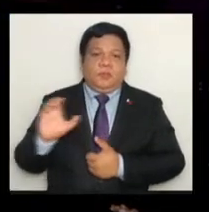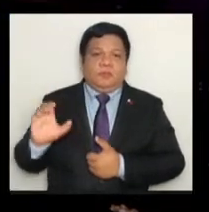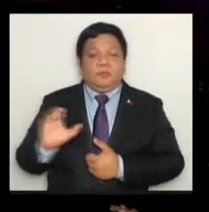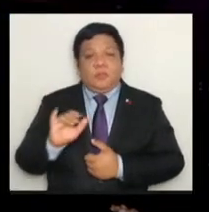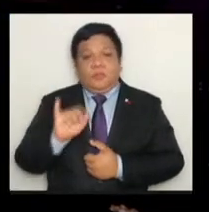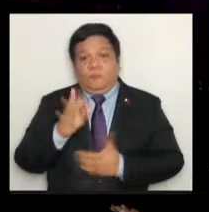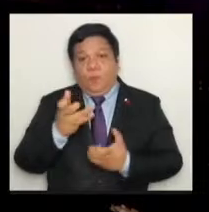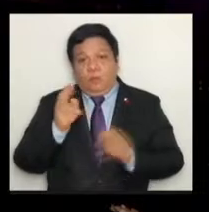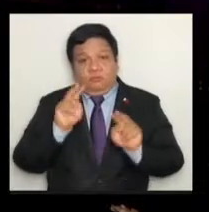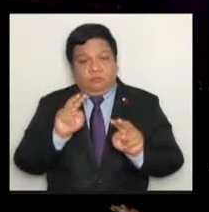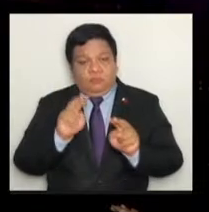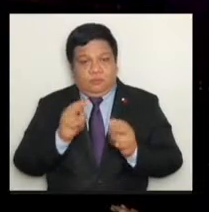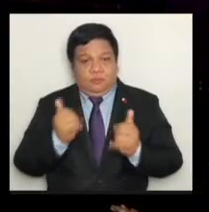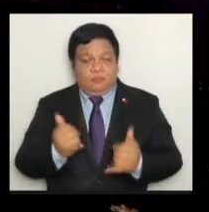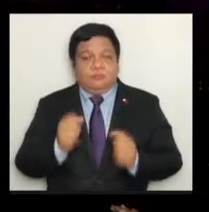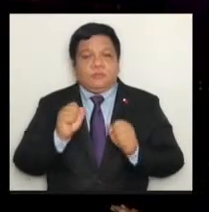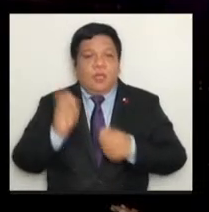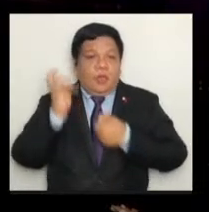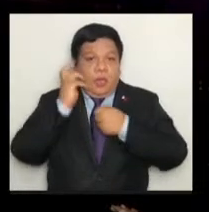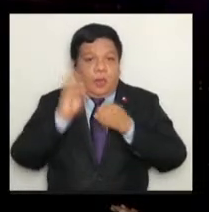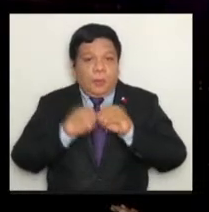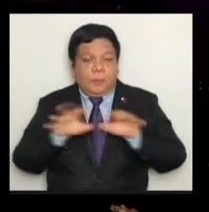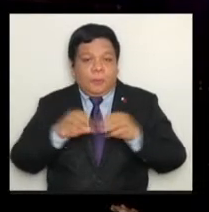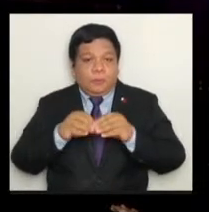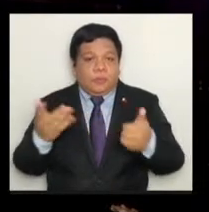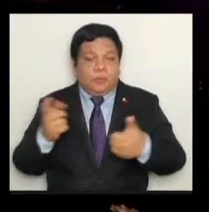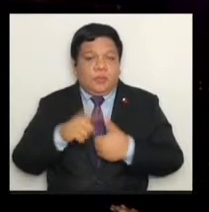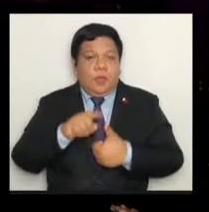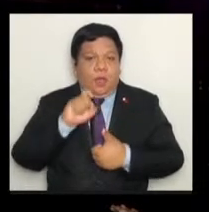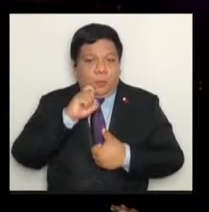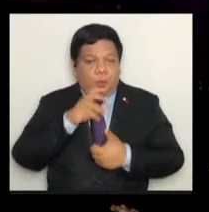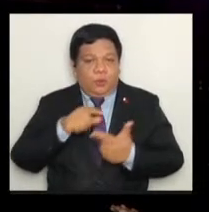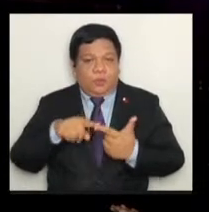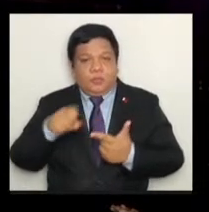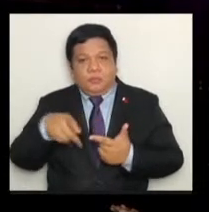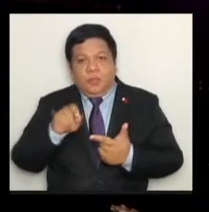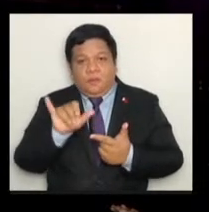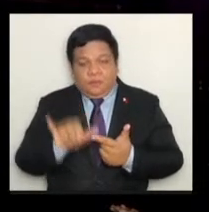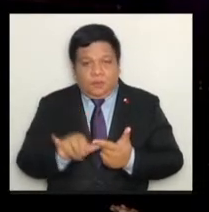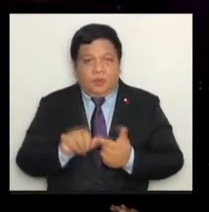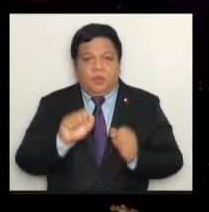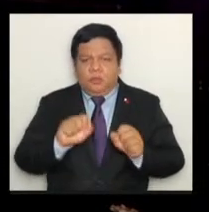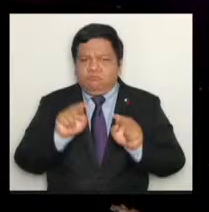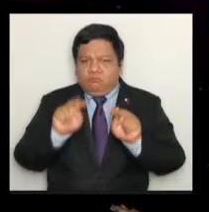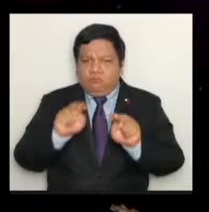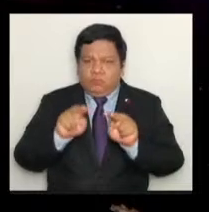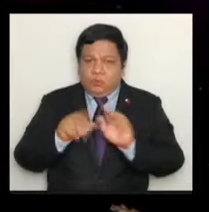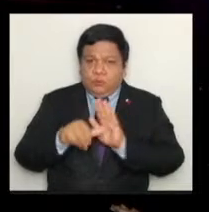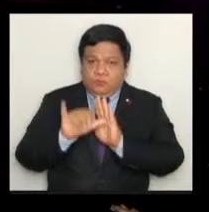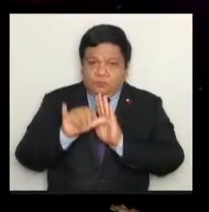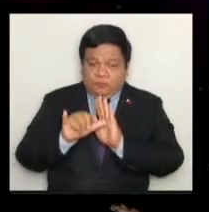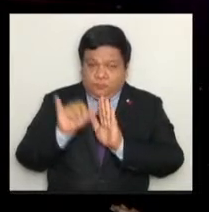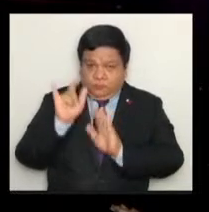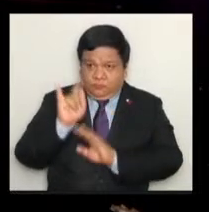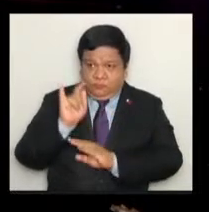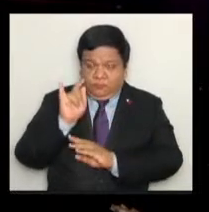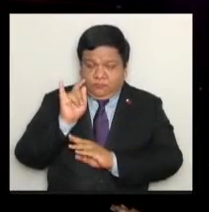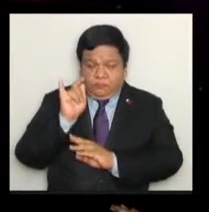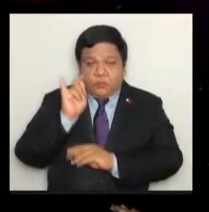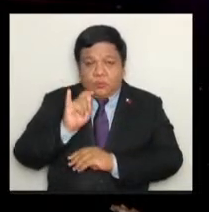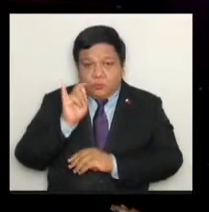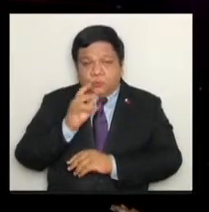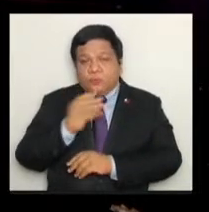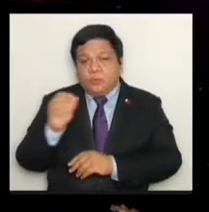revisit today's episode, Dateline Philippines podcast is on Spotify and Apple Podcasts. Play back this newscast too on ANC's